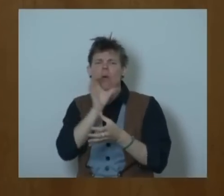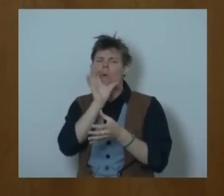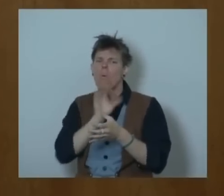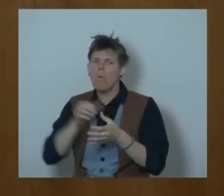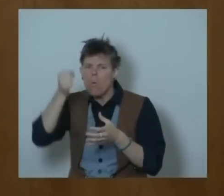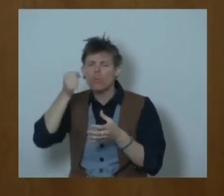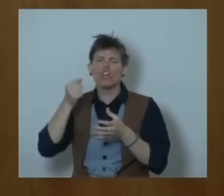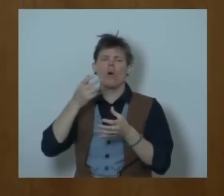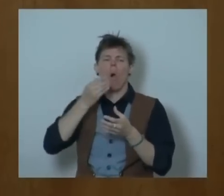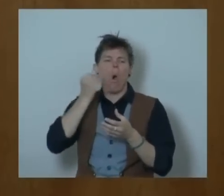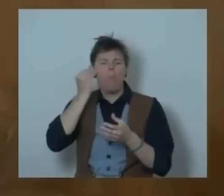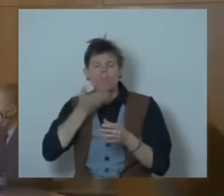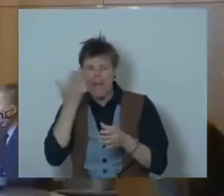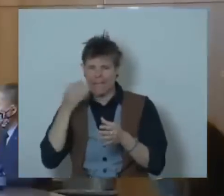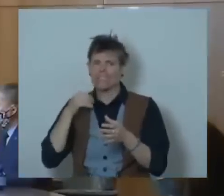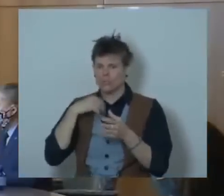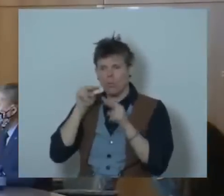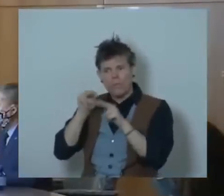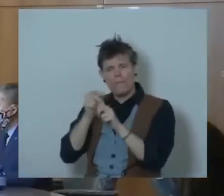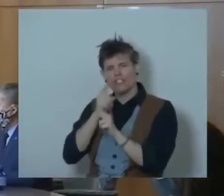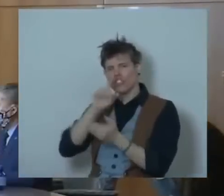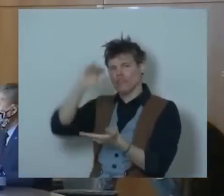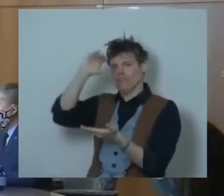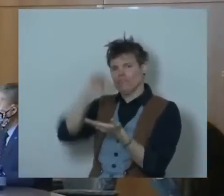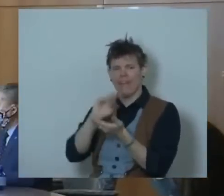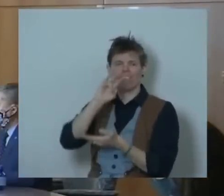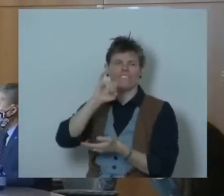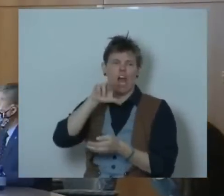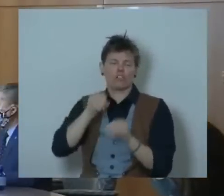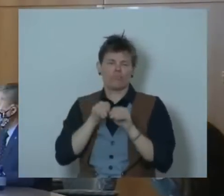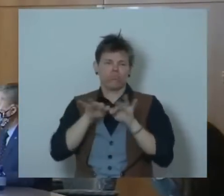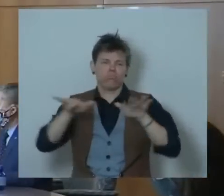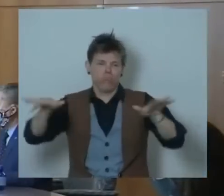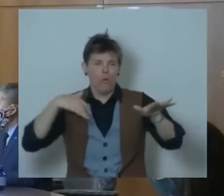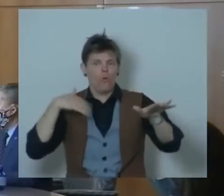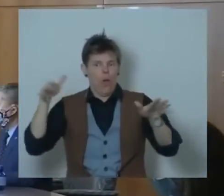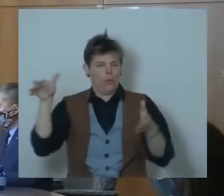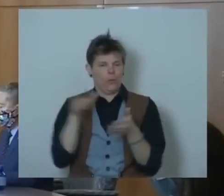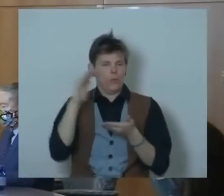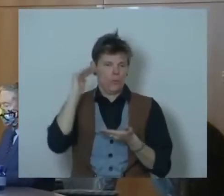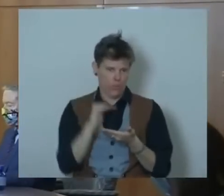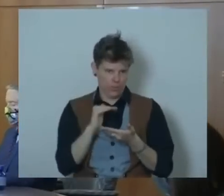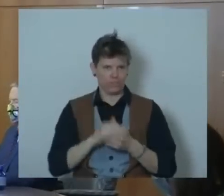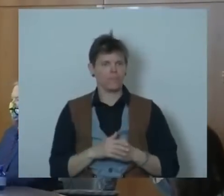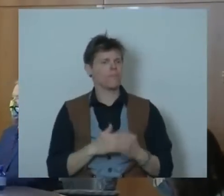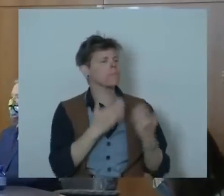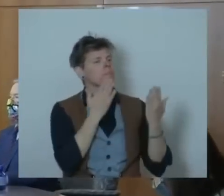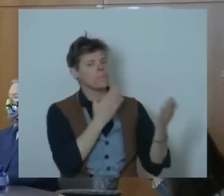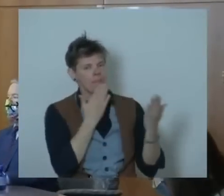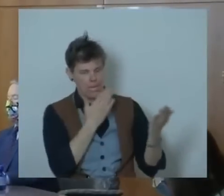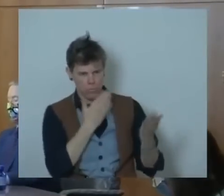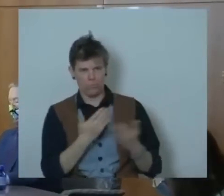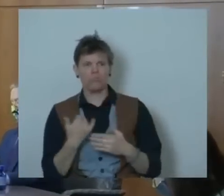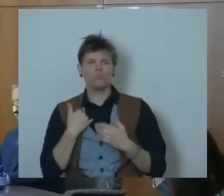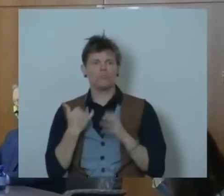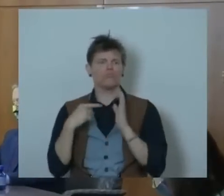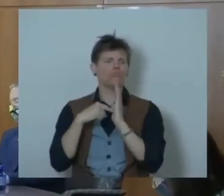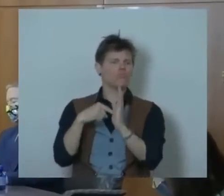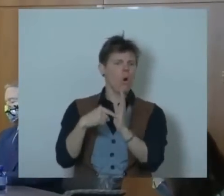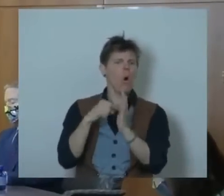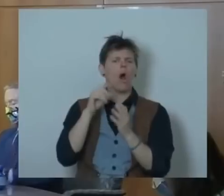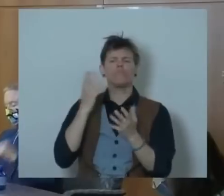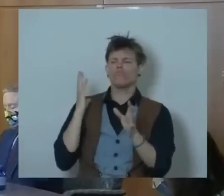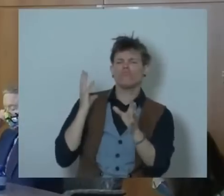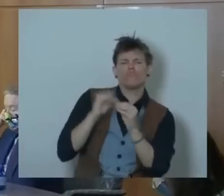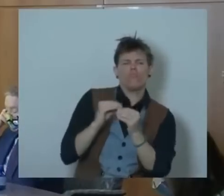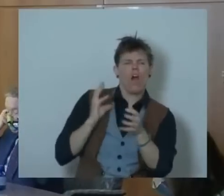virus. Thank you. Thank you, Secretary. So now we're going to go to modeling. Typically, I give an update about what's